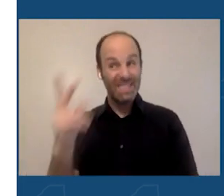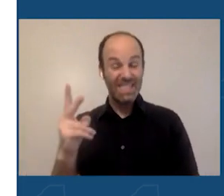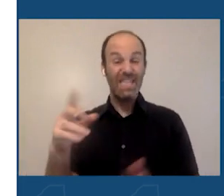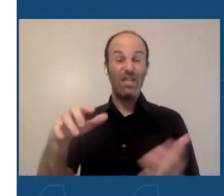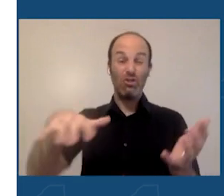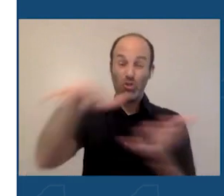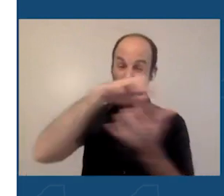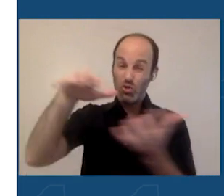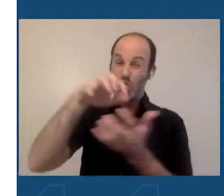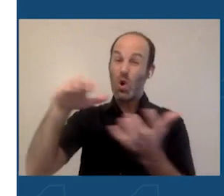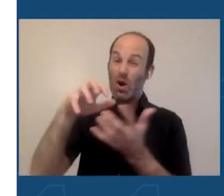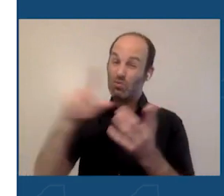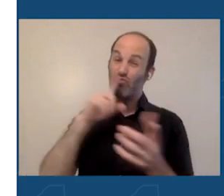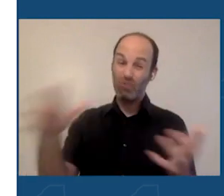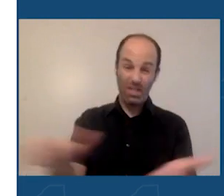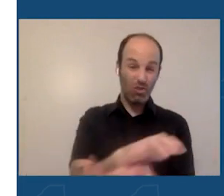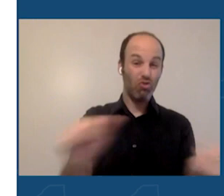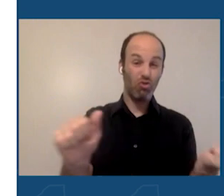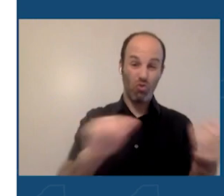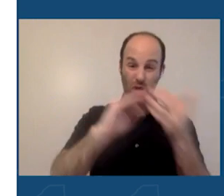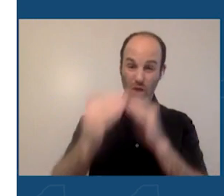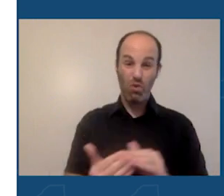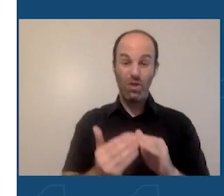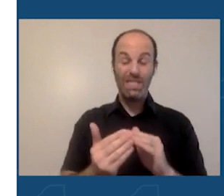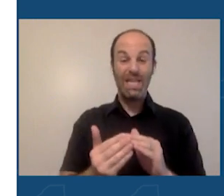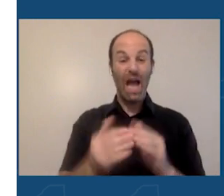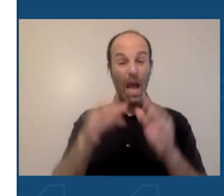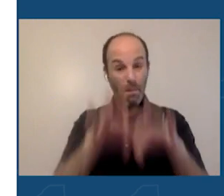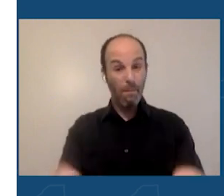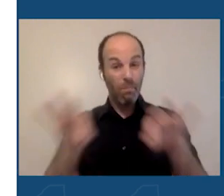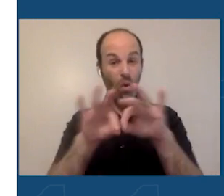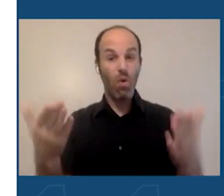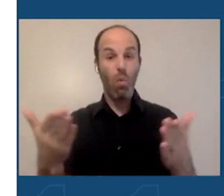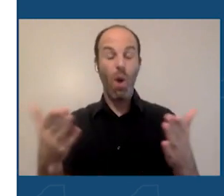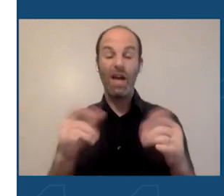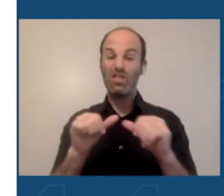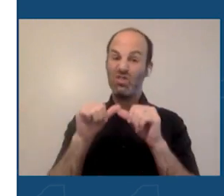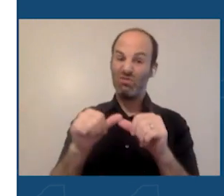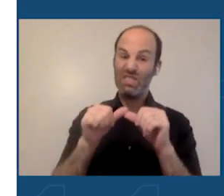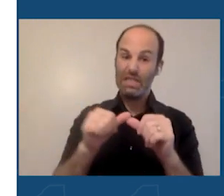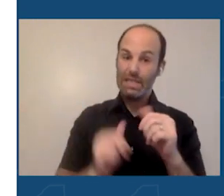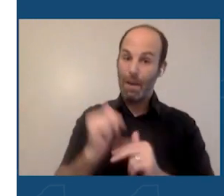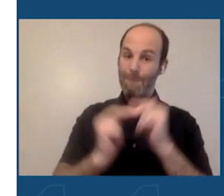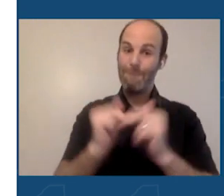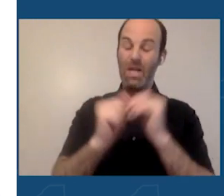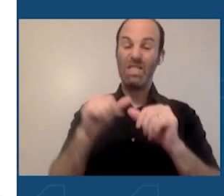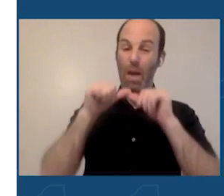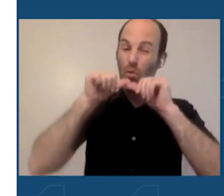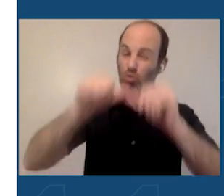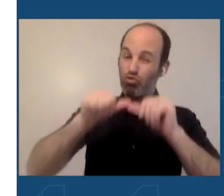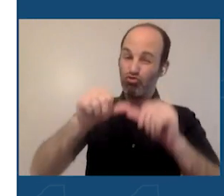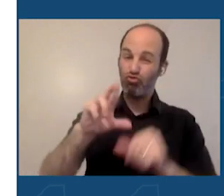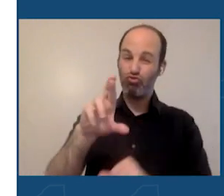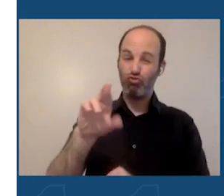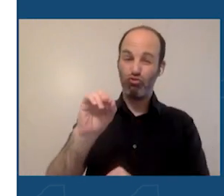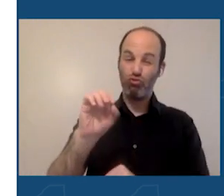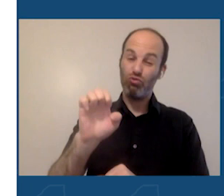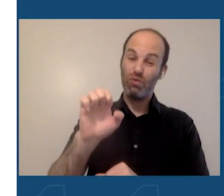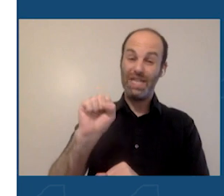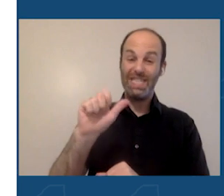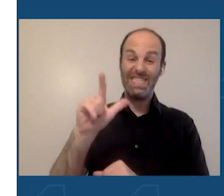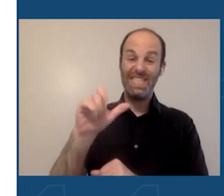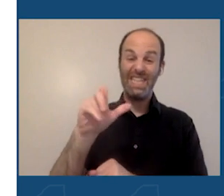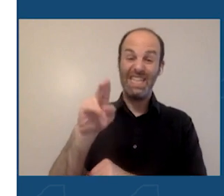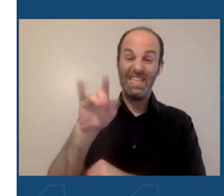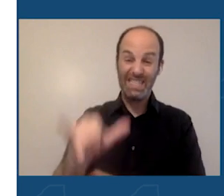is to build up resiliency the best way you can, because you know it's coming. Things have changed a lot over the last couple